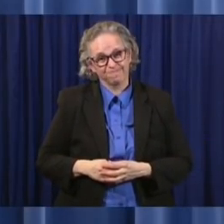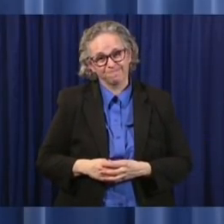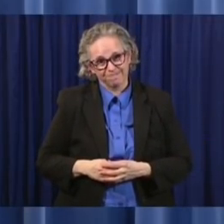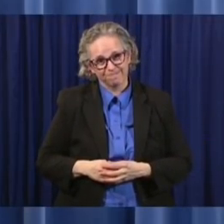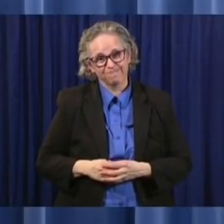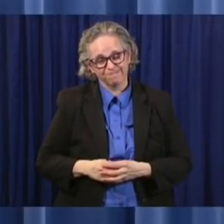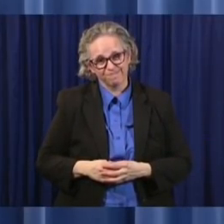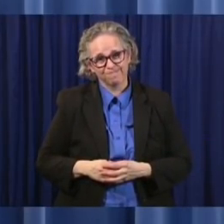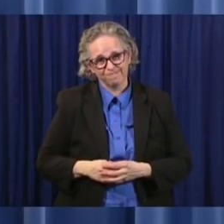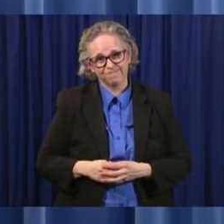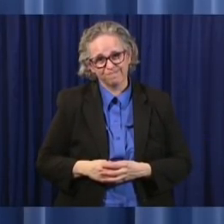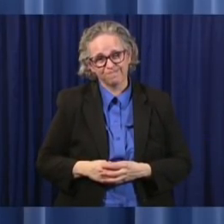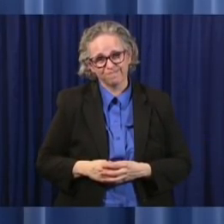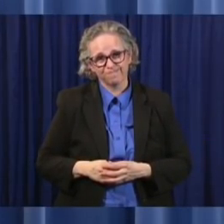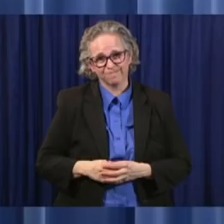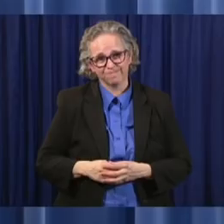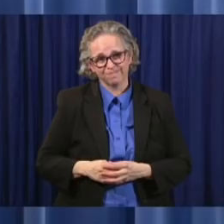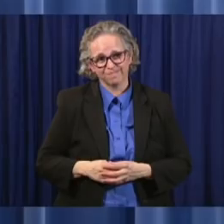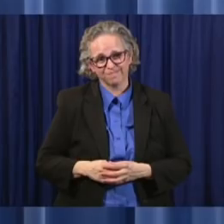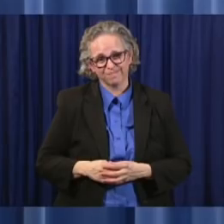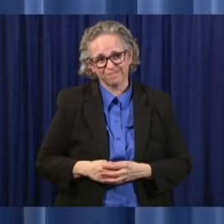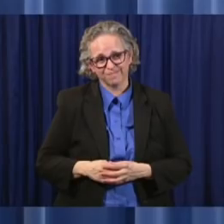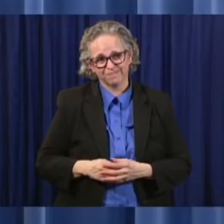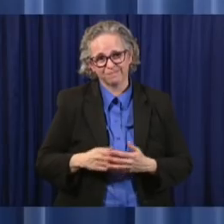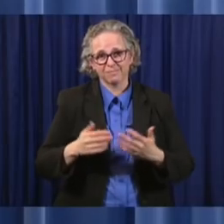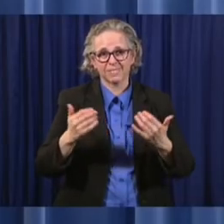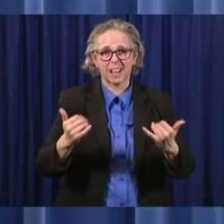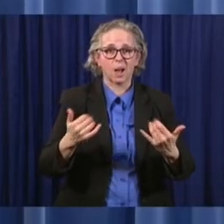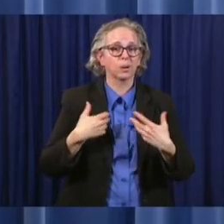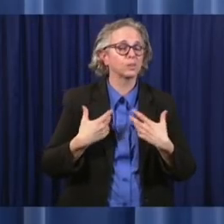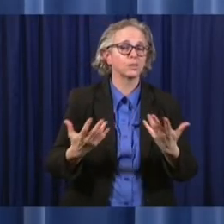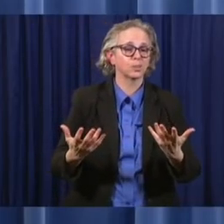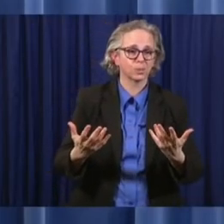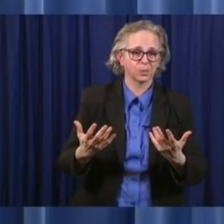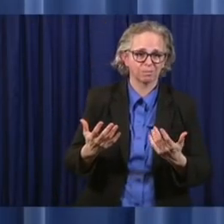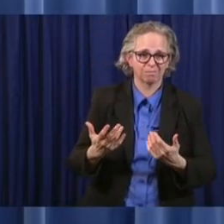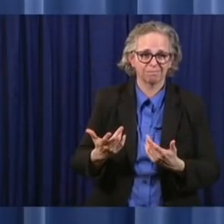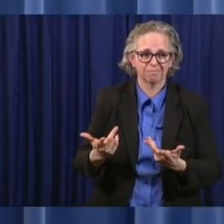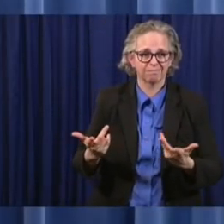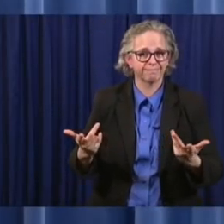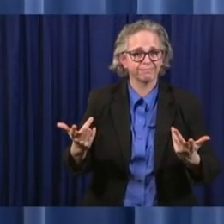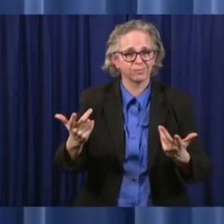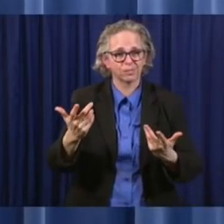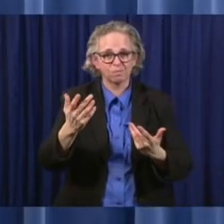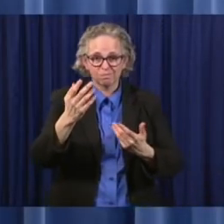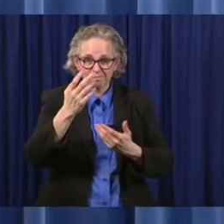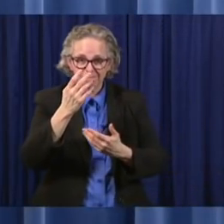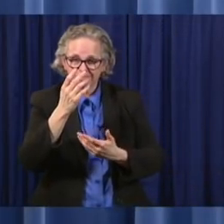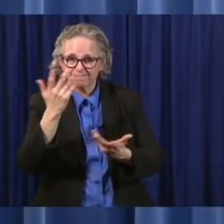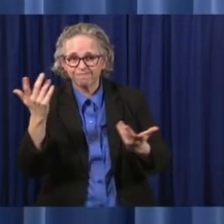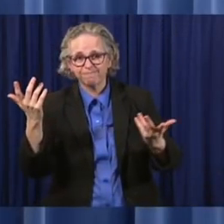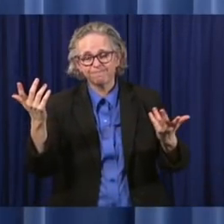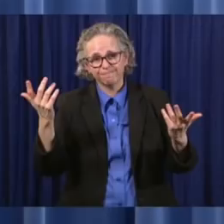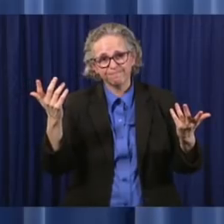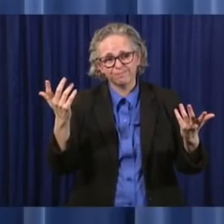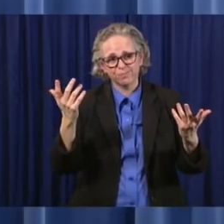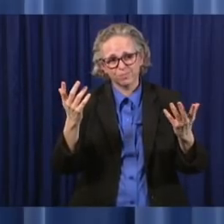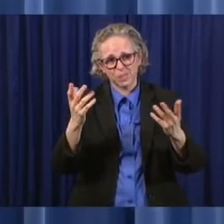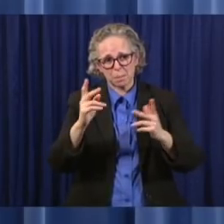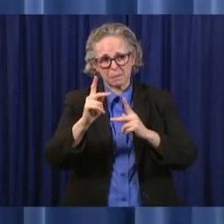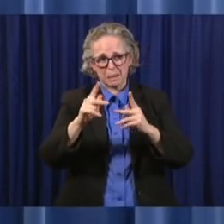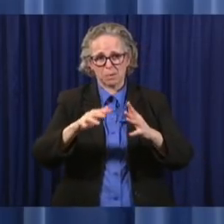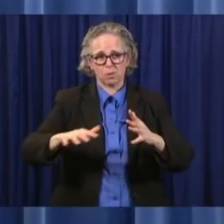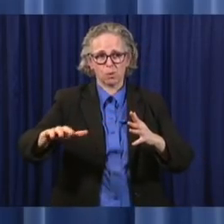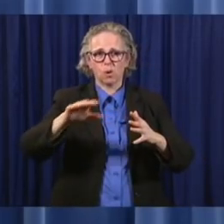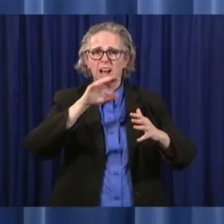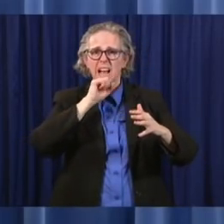Let me speak now directly to those of you who are under 60, may not